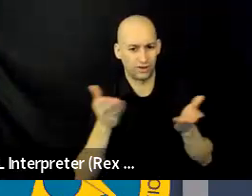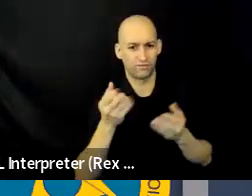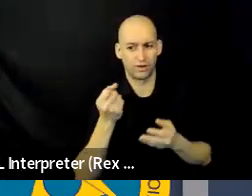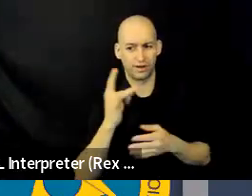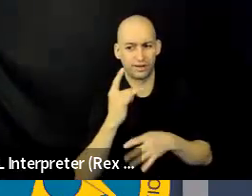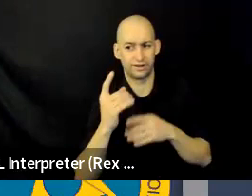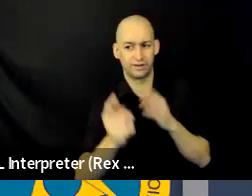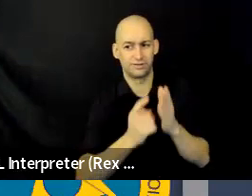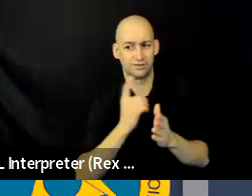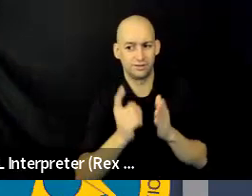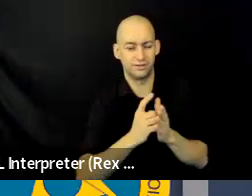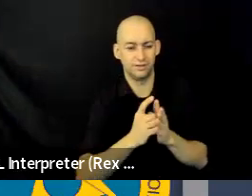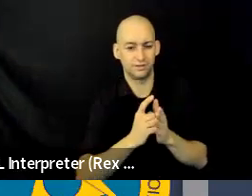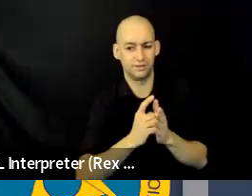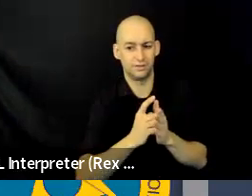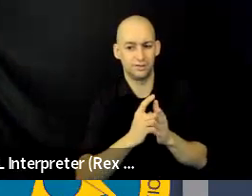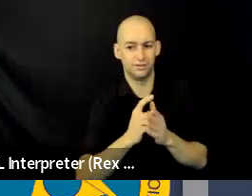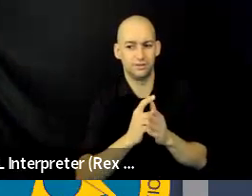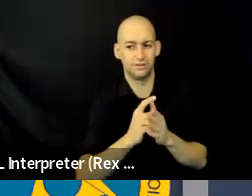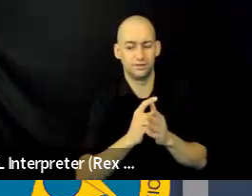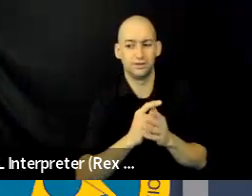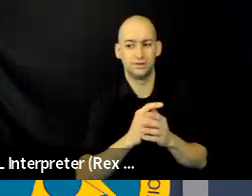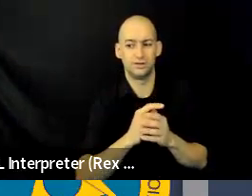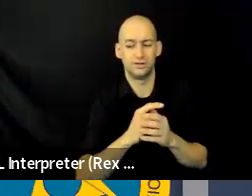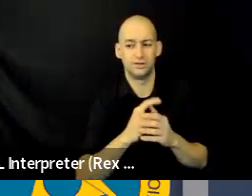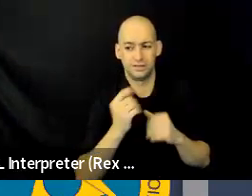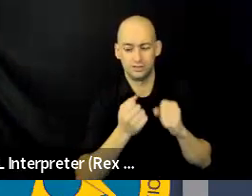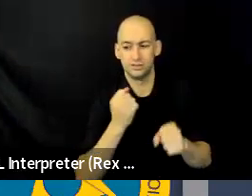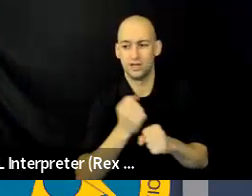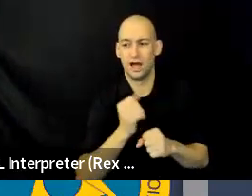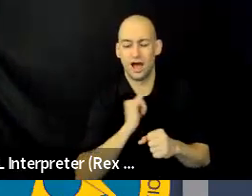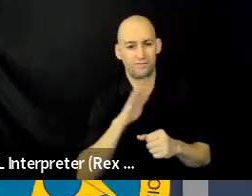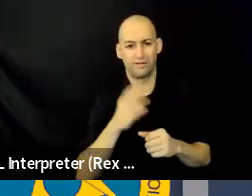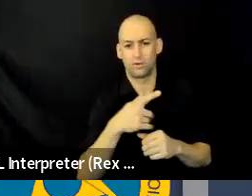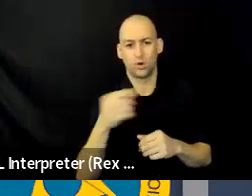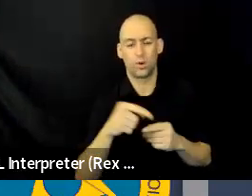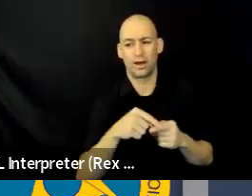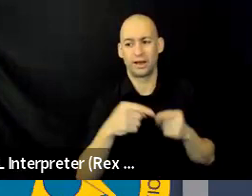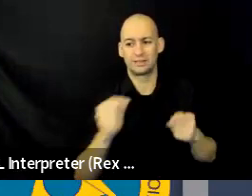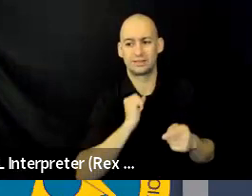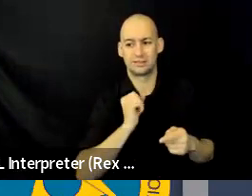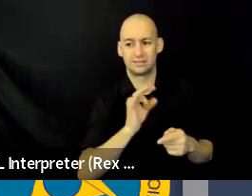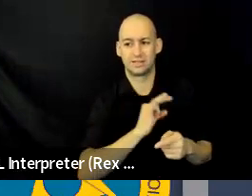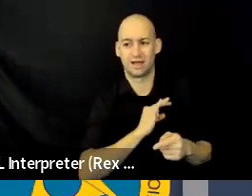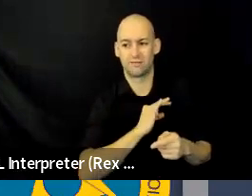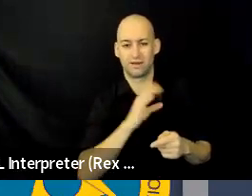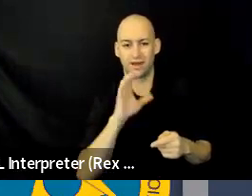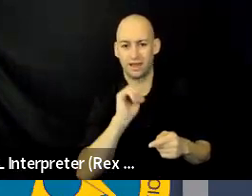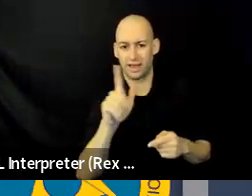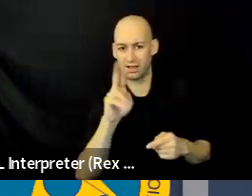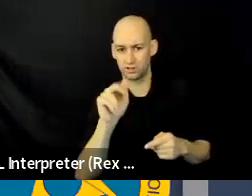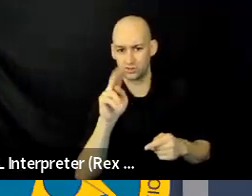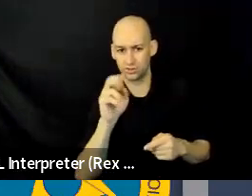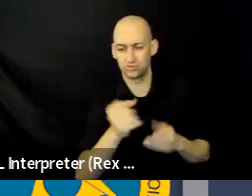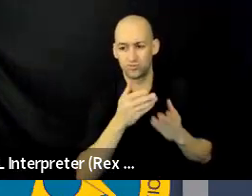heard dozens of RONs. I've never gone against a staff and Caltrans